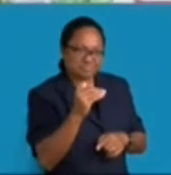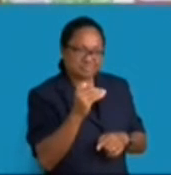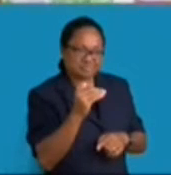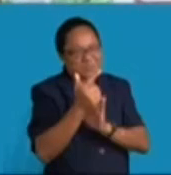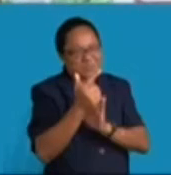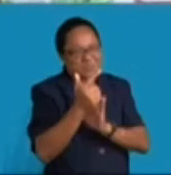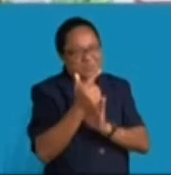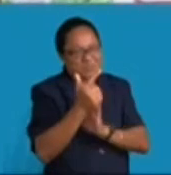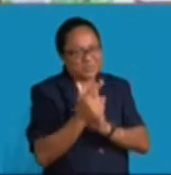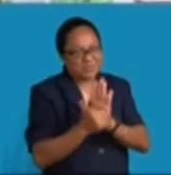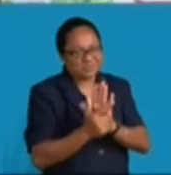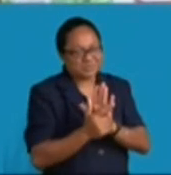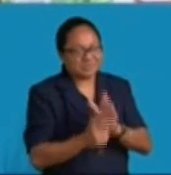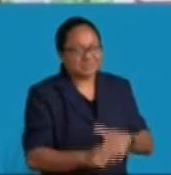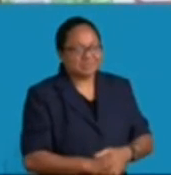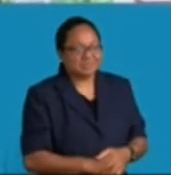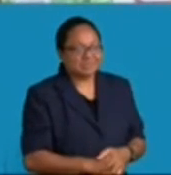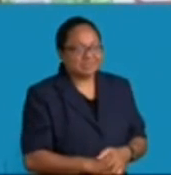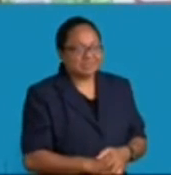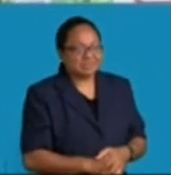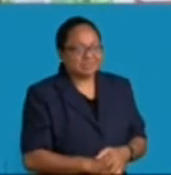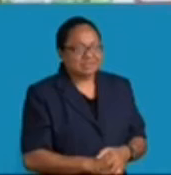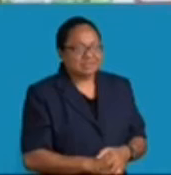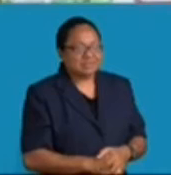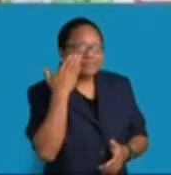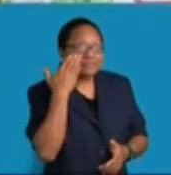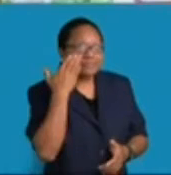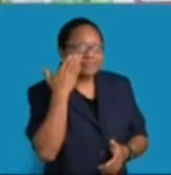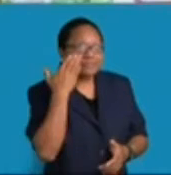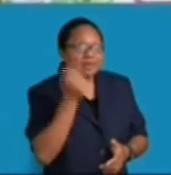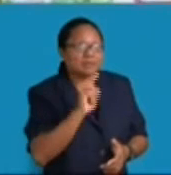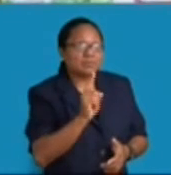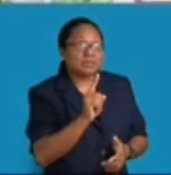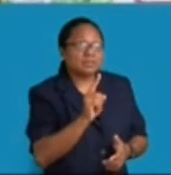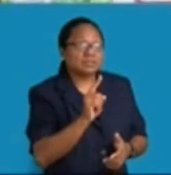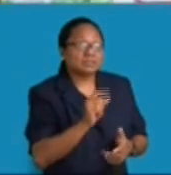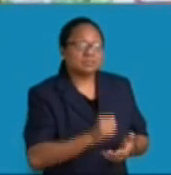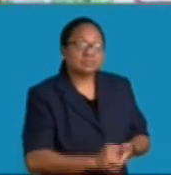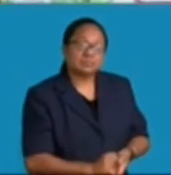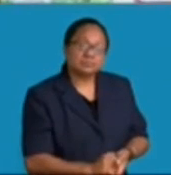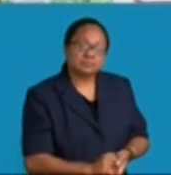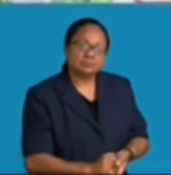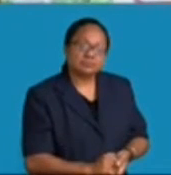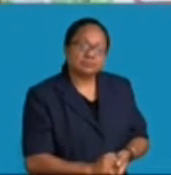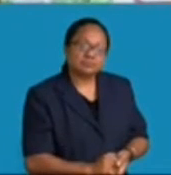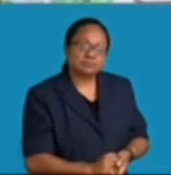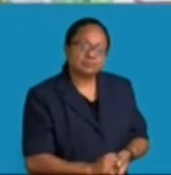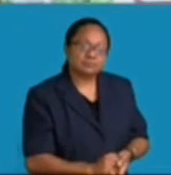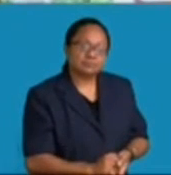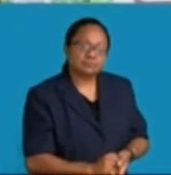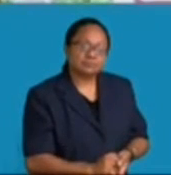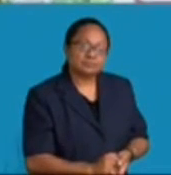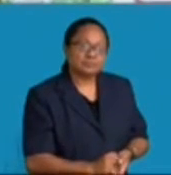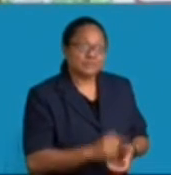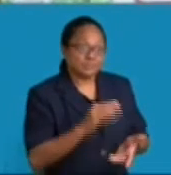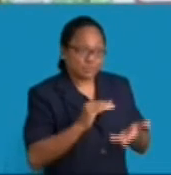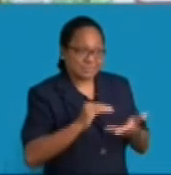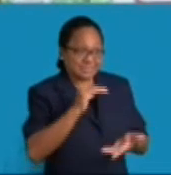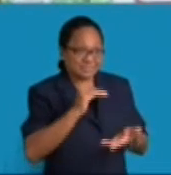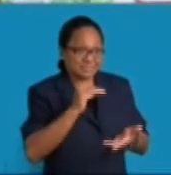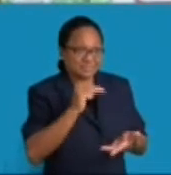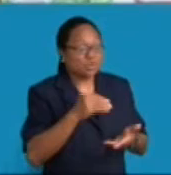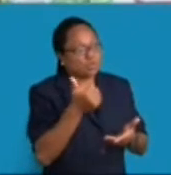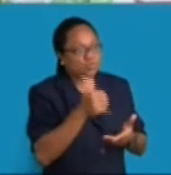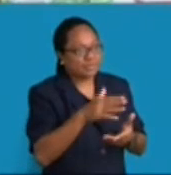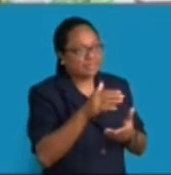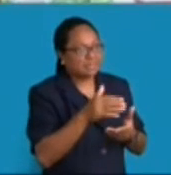very encouraging to note that there are increases in reported cases as members of the public have been made aware of the